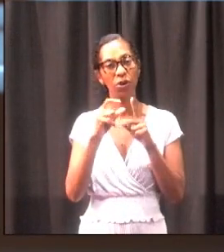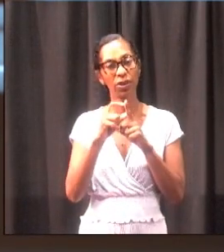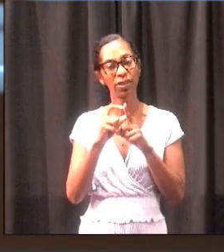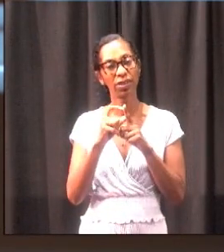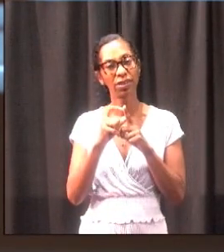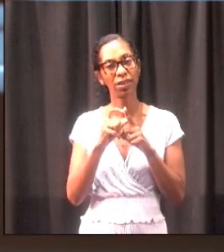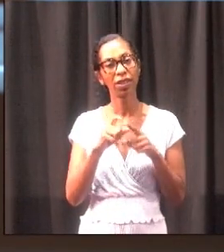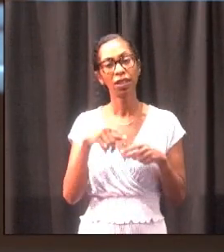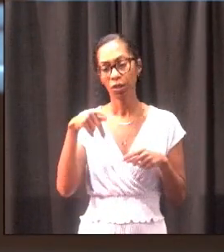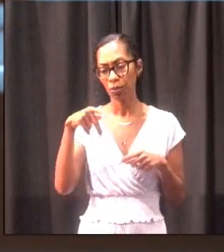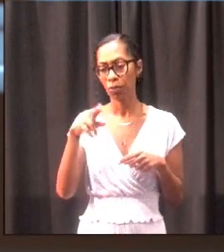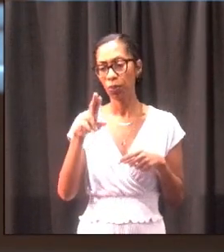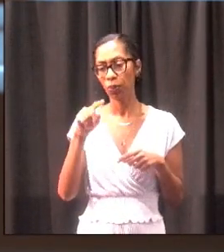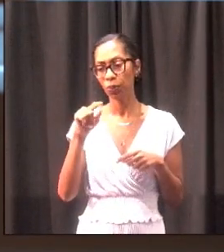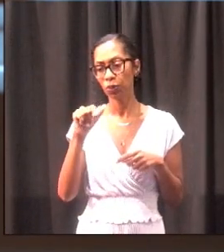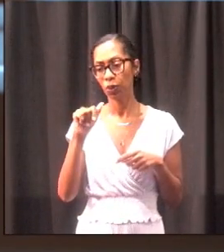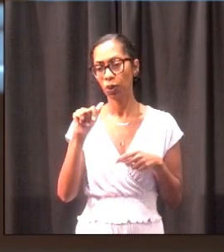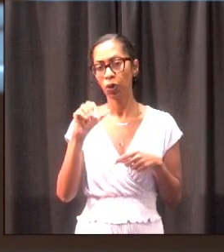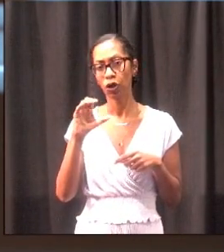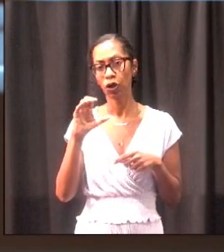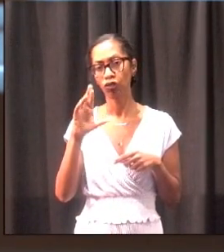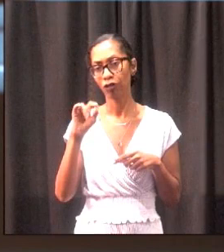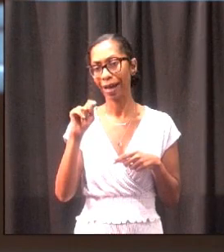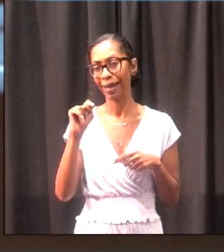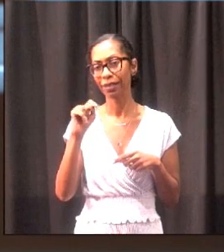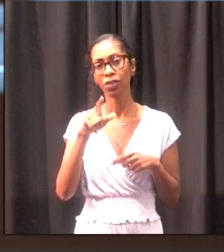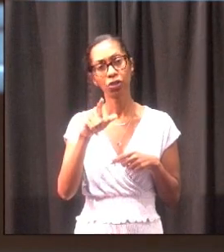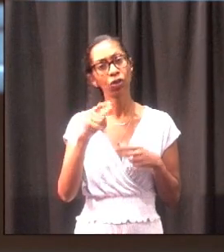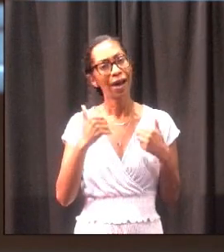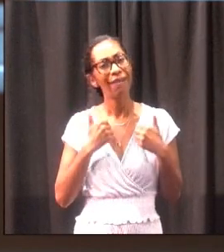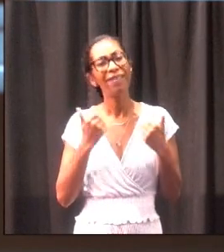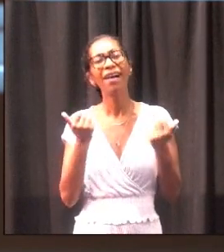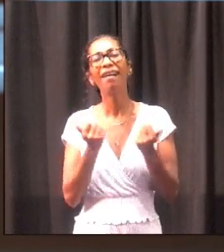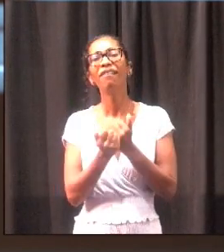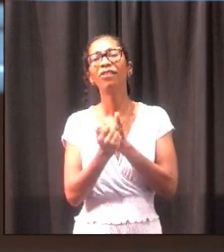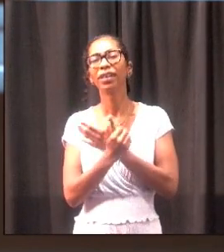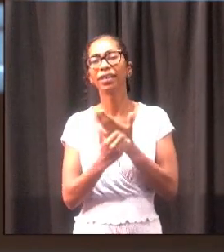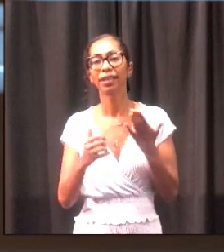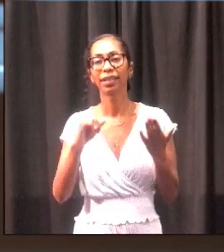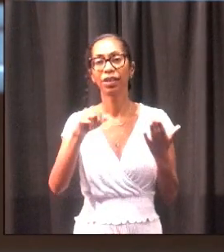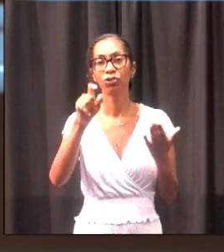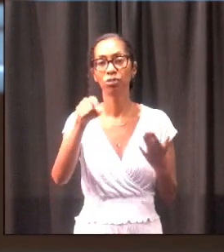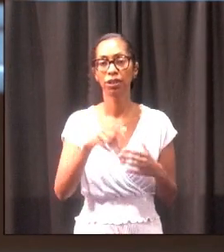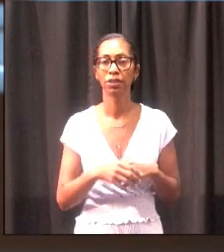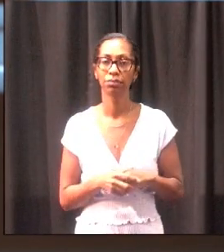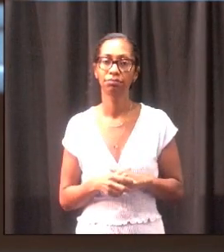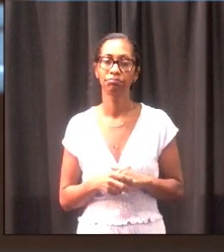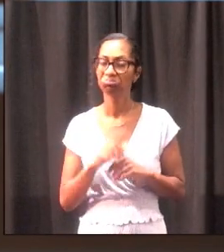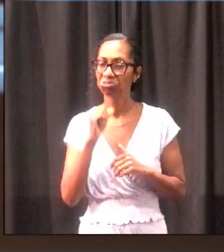in Christ, you're not, listen now, you're not bankrupt. You got everything you need.